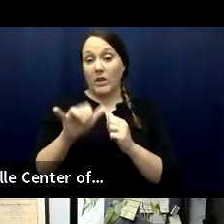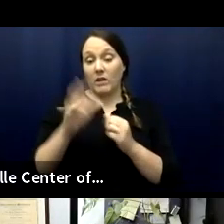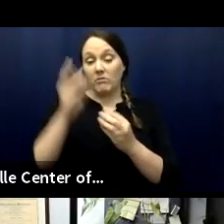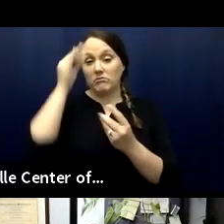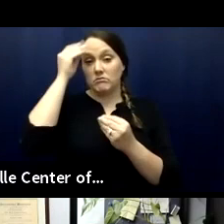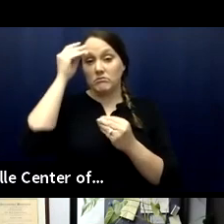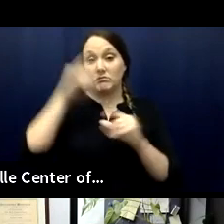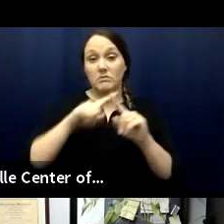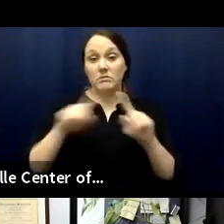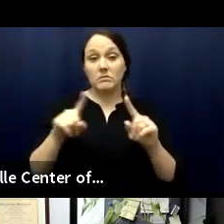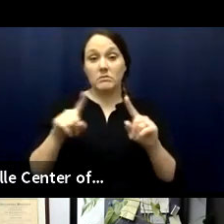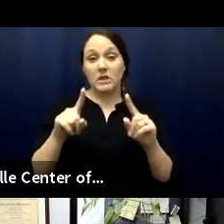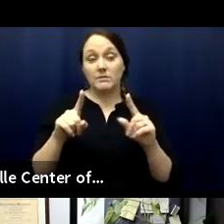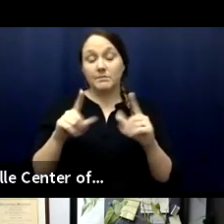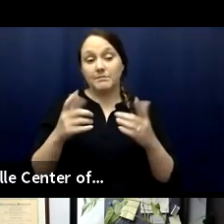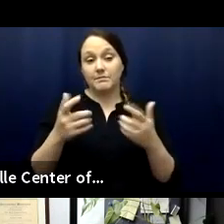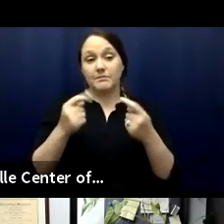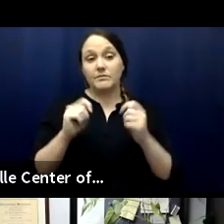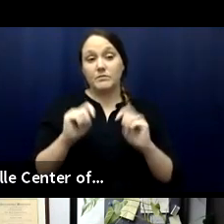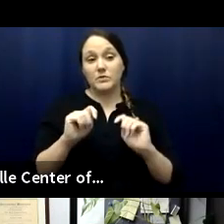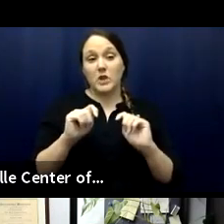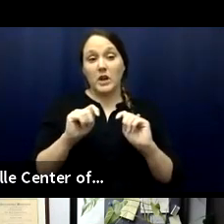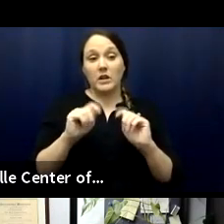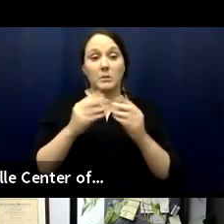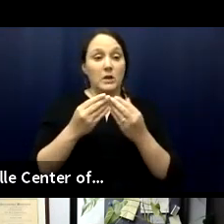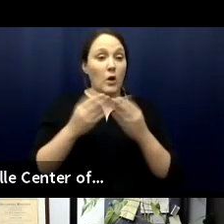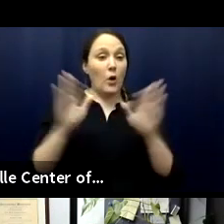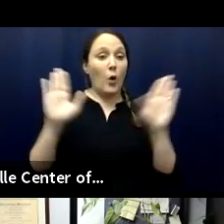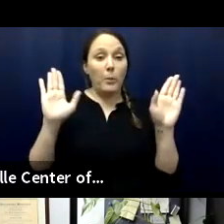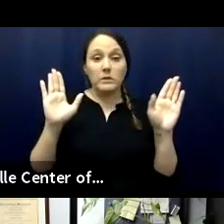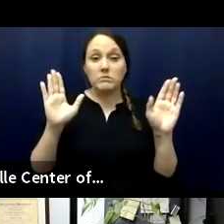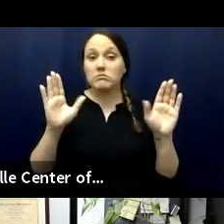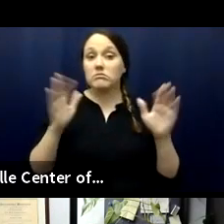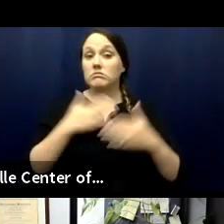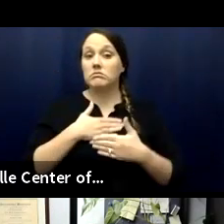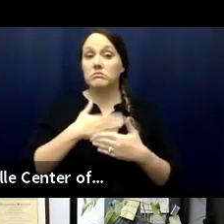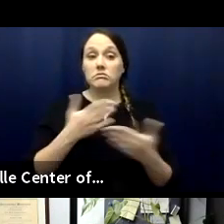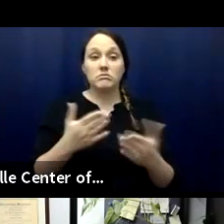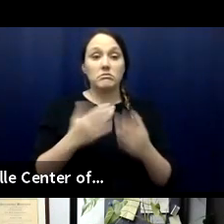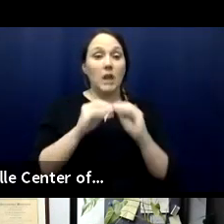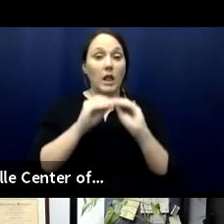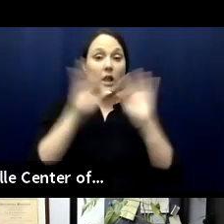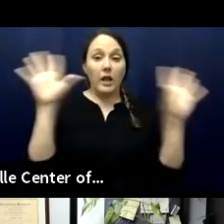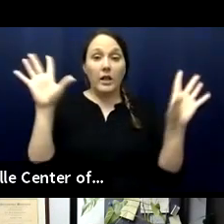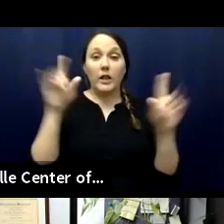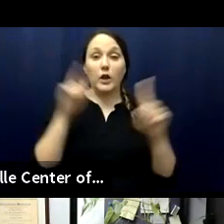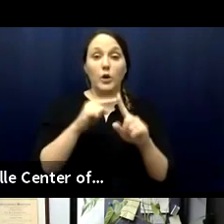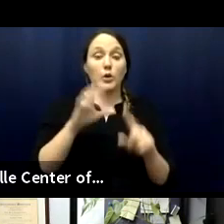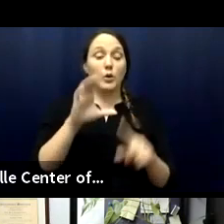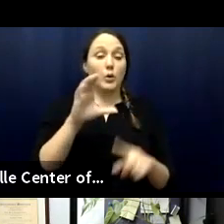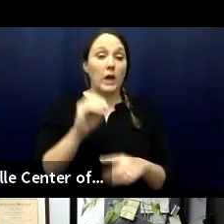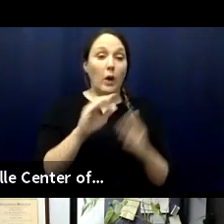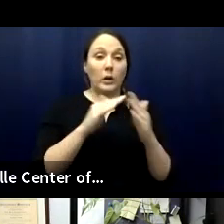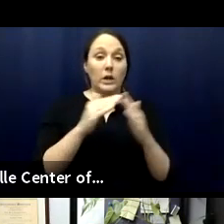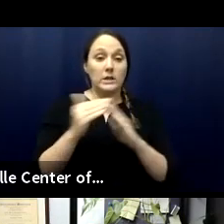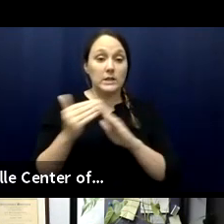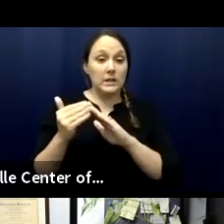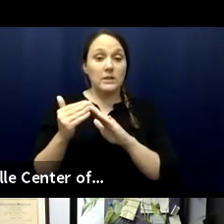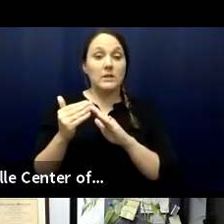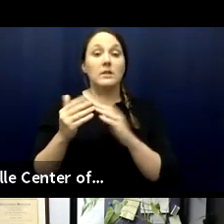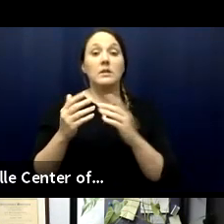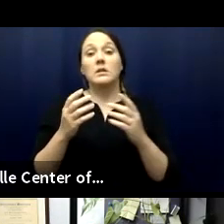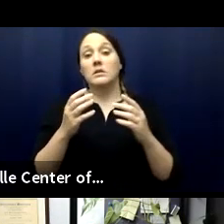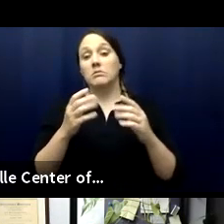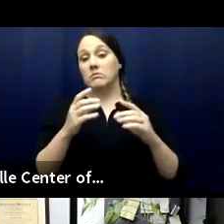the interest of being completely open as we can to the county citizens,